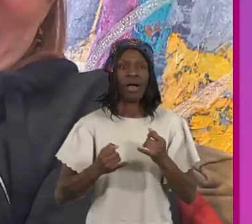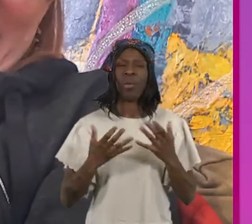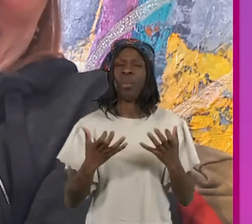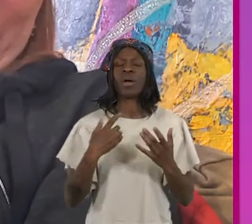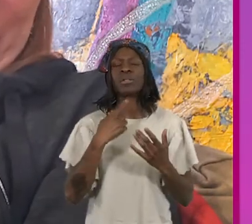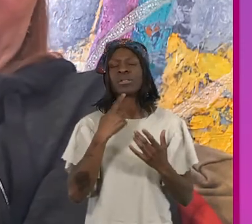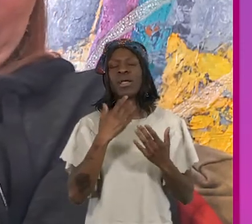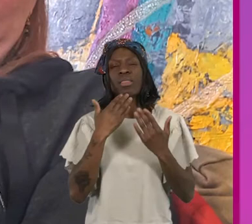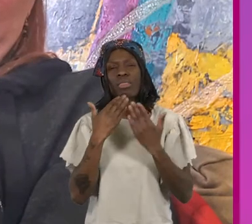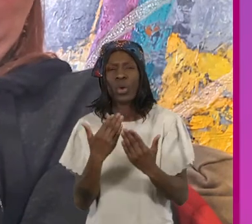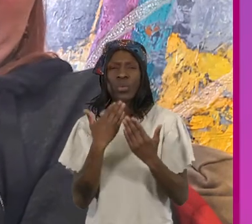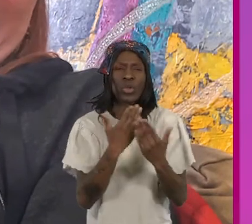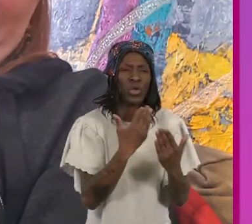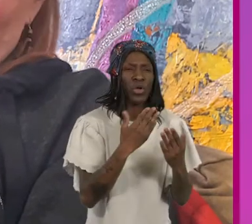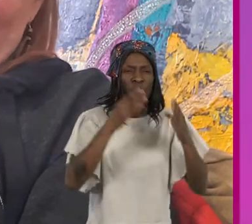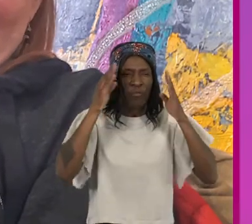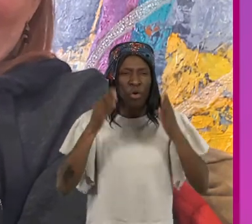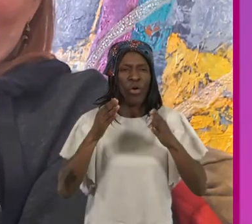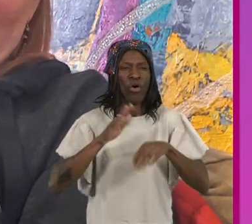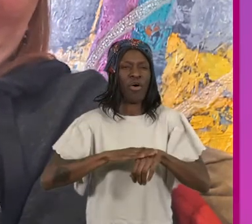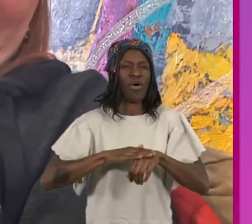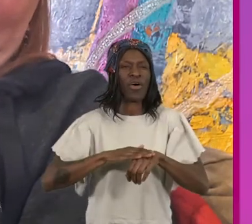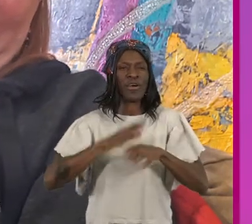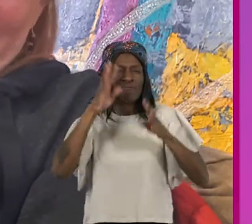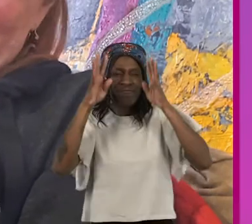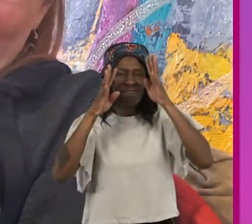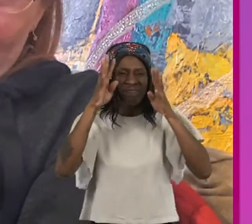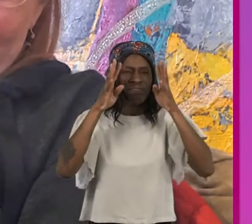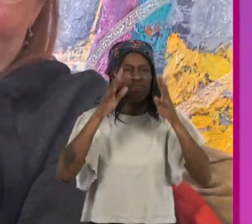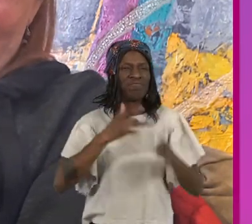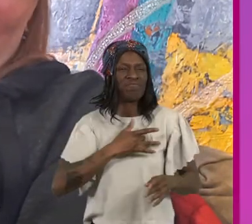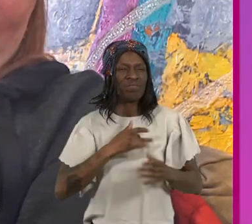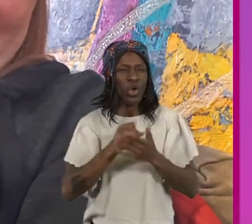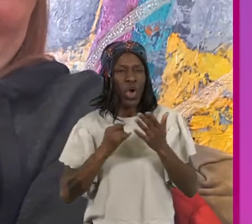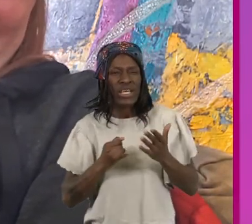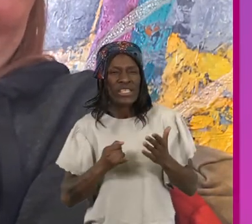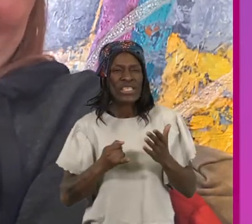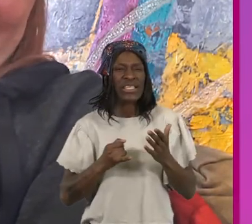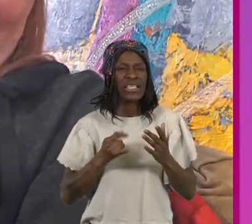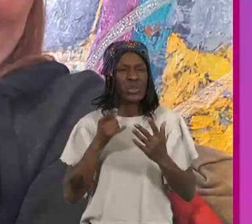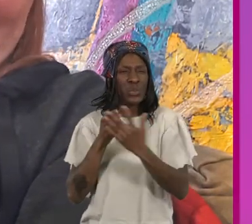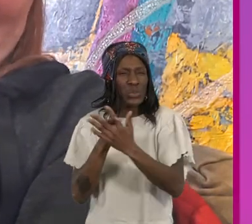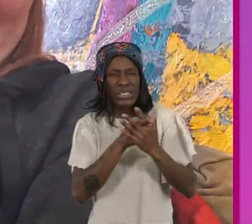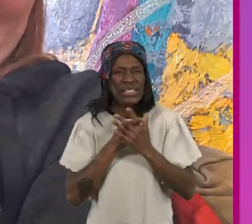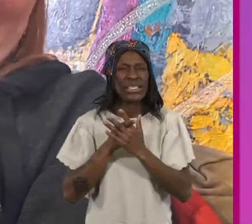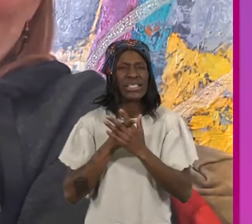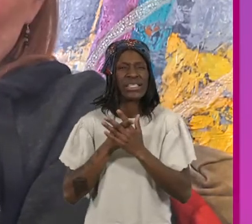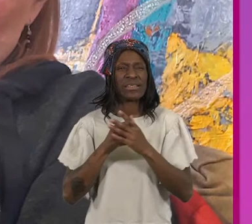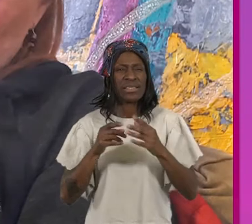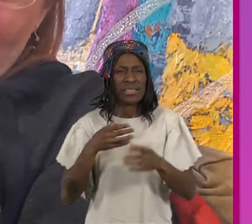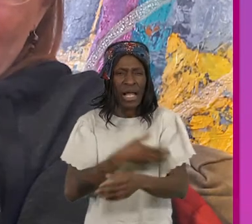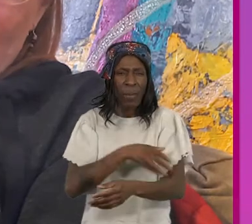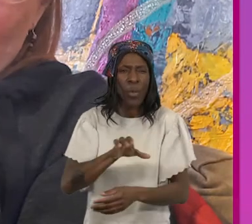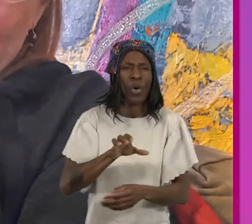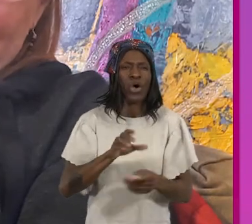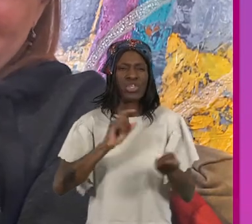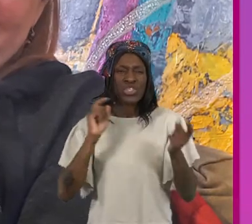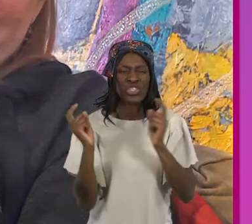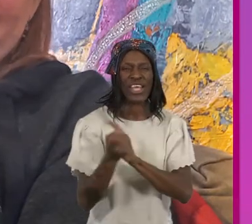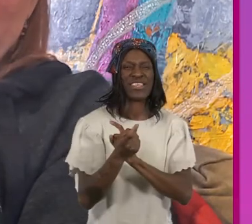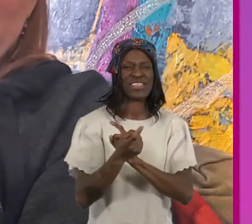Finally, just thank you to you. We really focus on creating meaningful art that resonates and enables